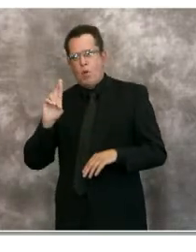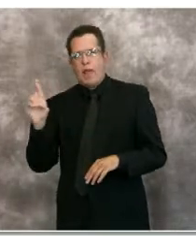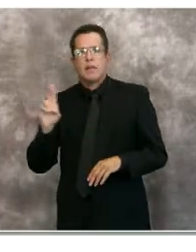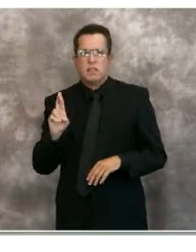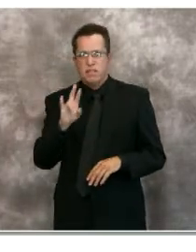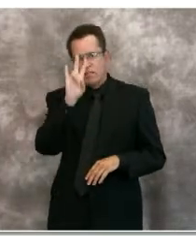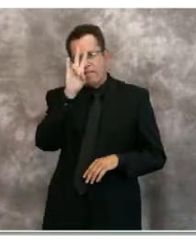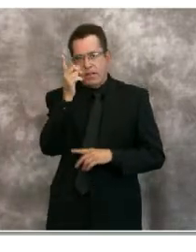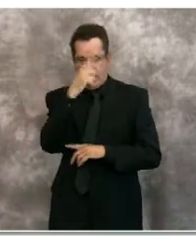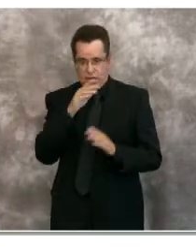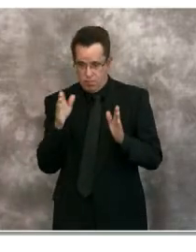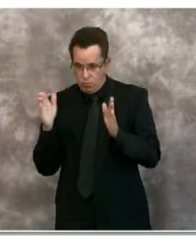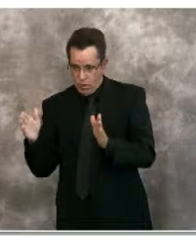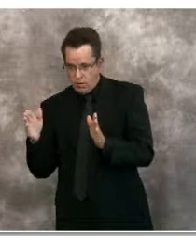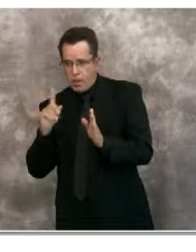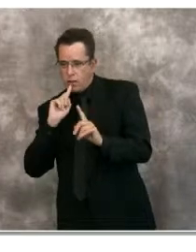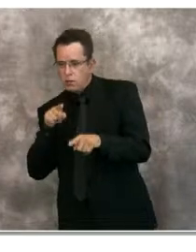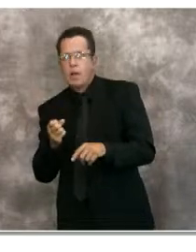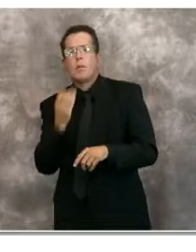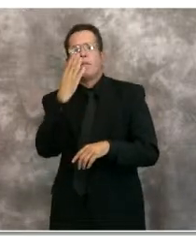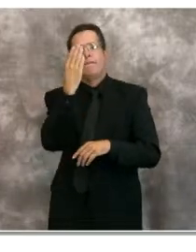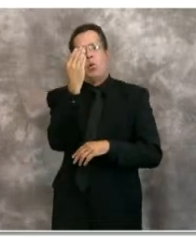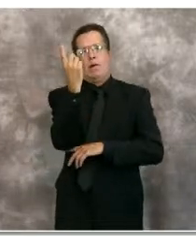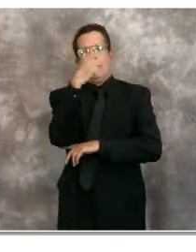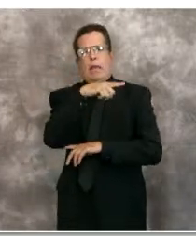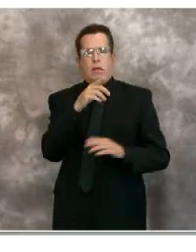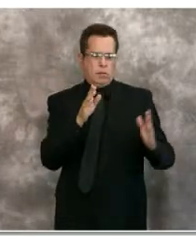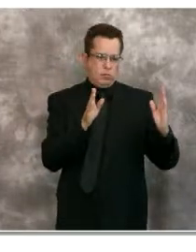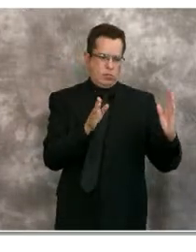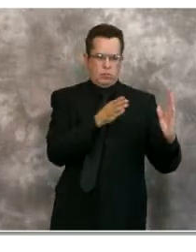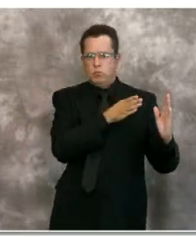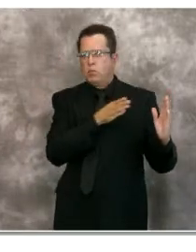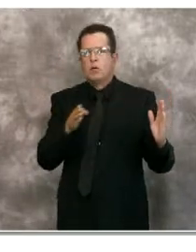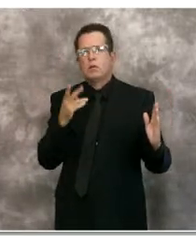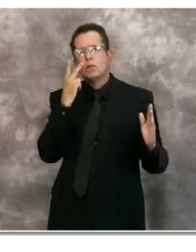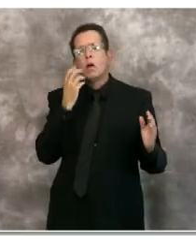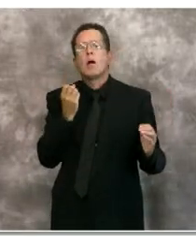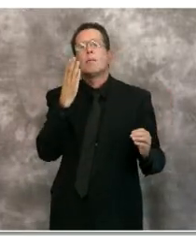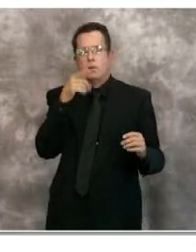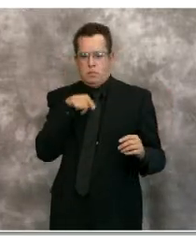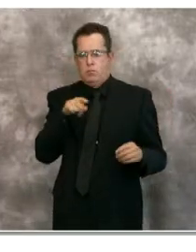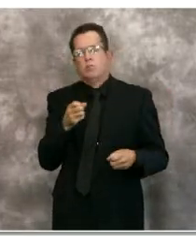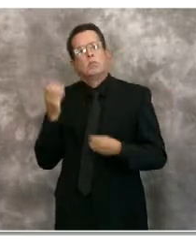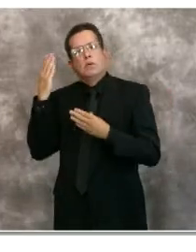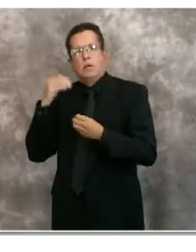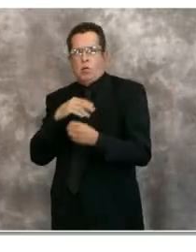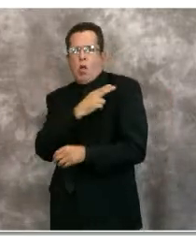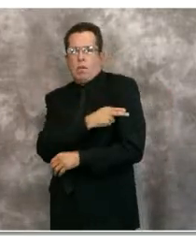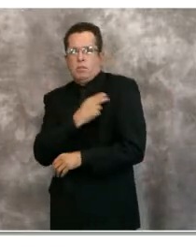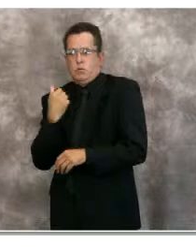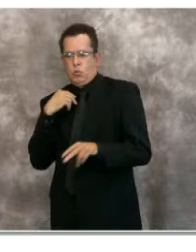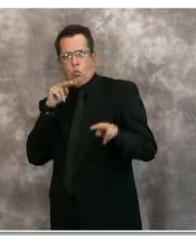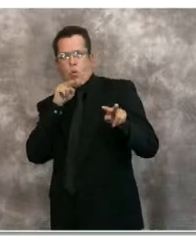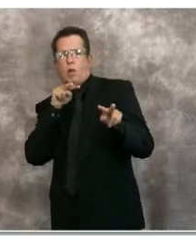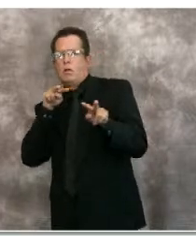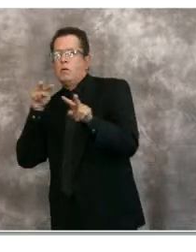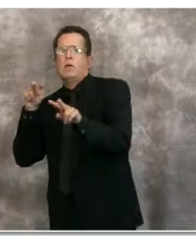for the past 14 days, the number of hospitalizations reported on a daily